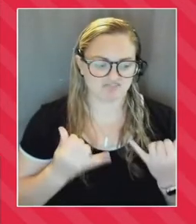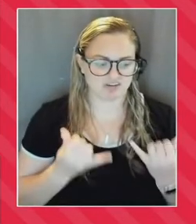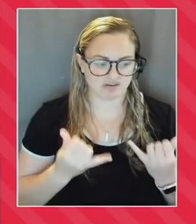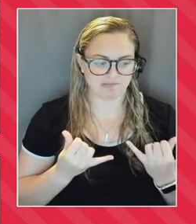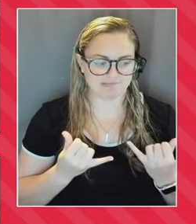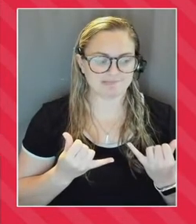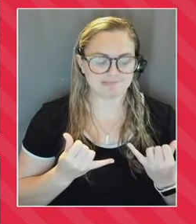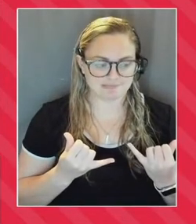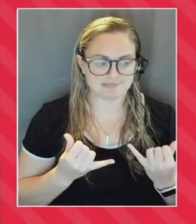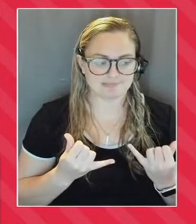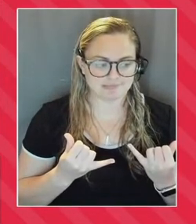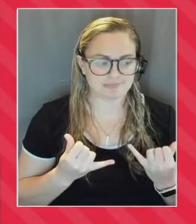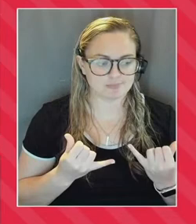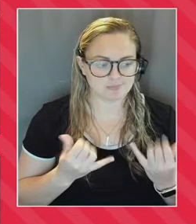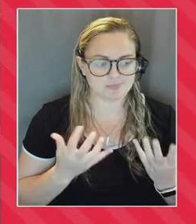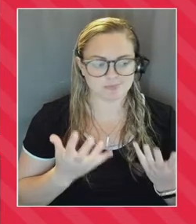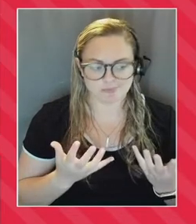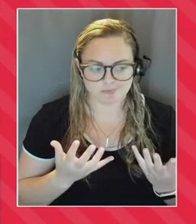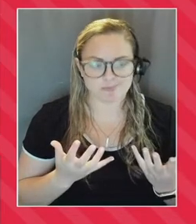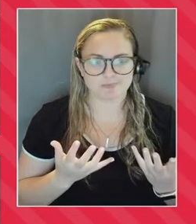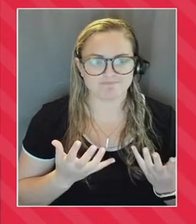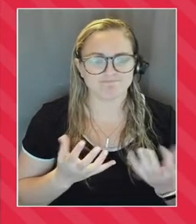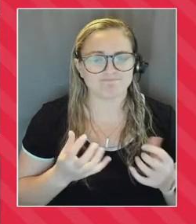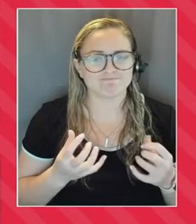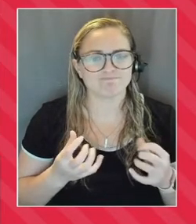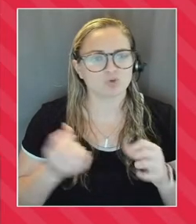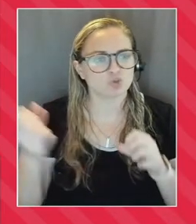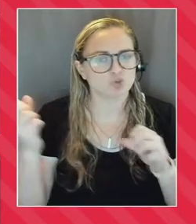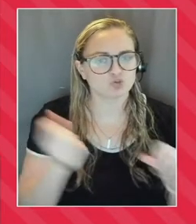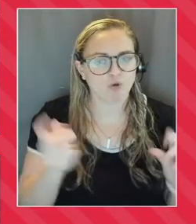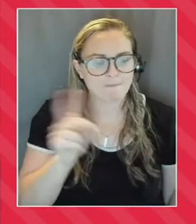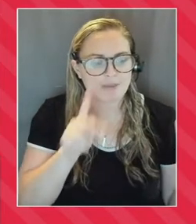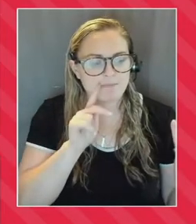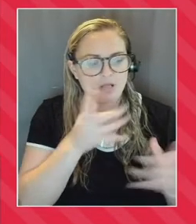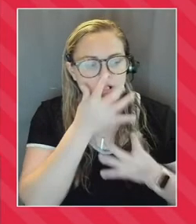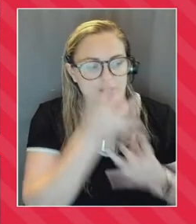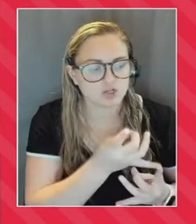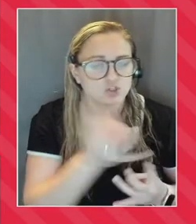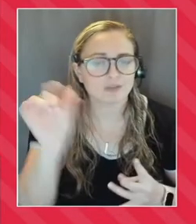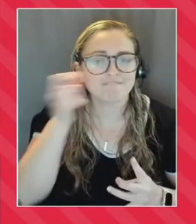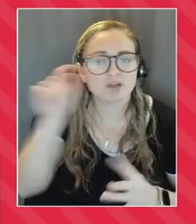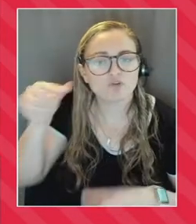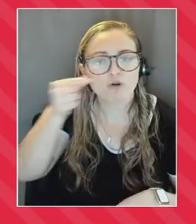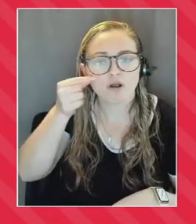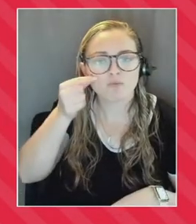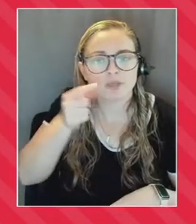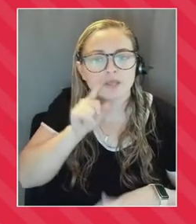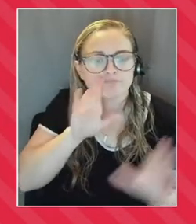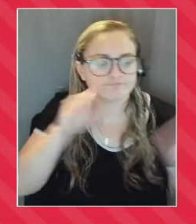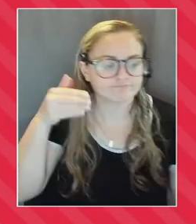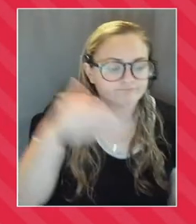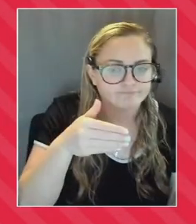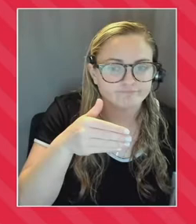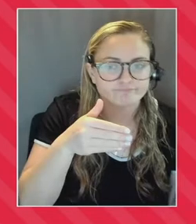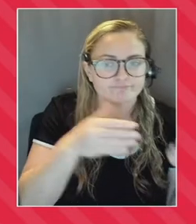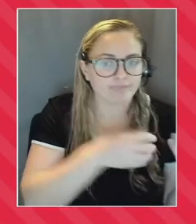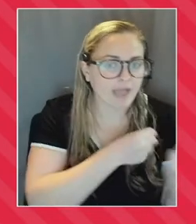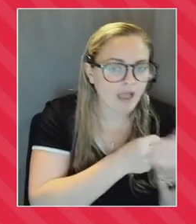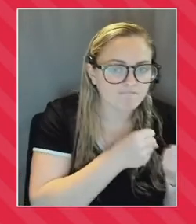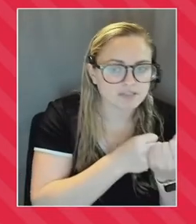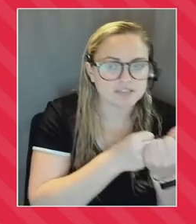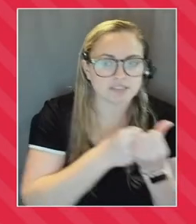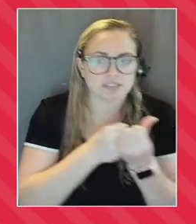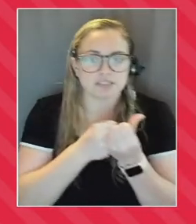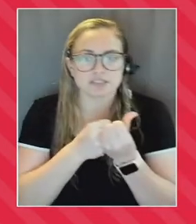where there's very strong interest in this area from the federal government. There is very strong interest from advocates, from the research